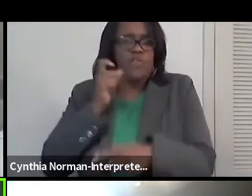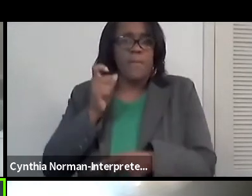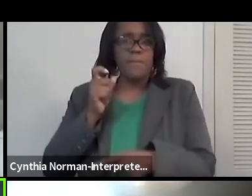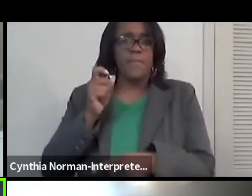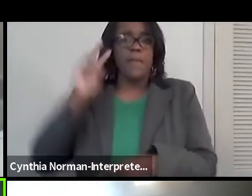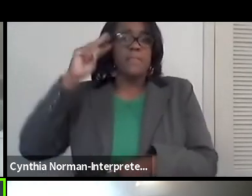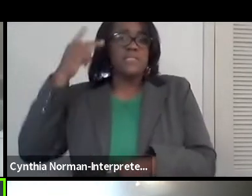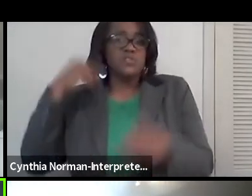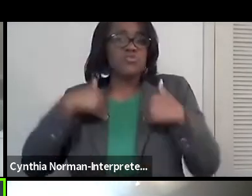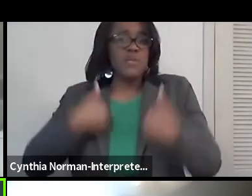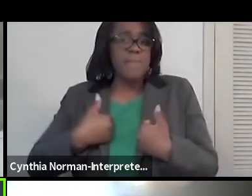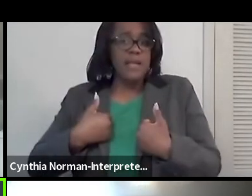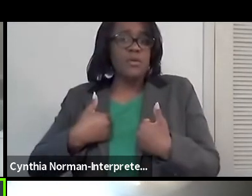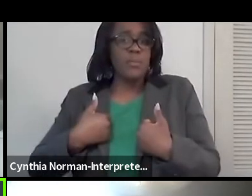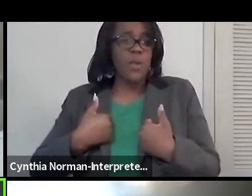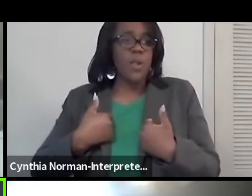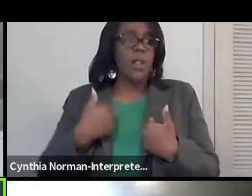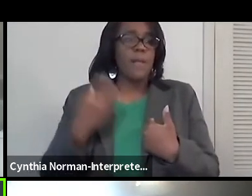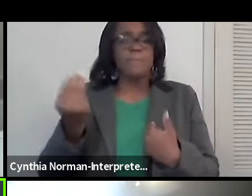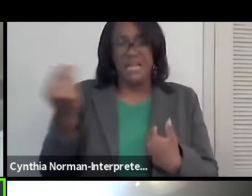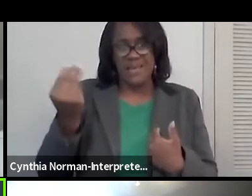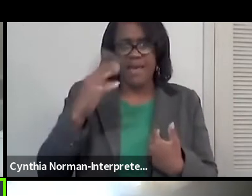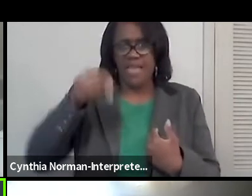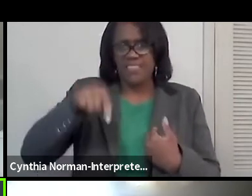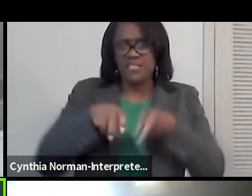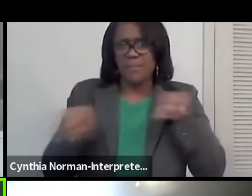and from this panel? Let's start with